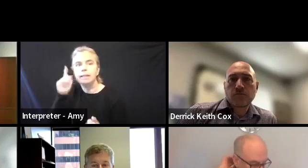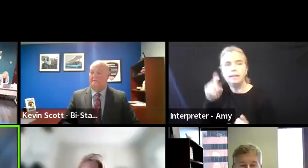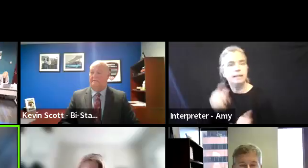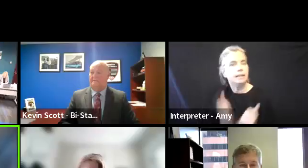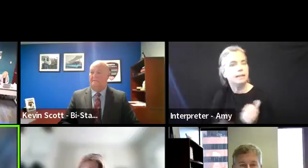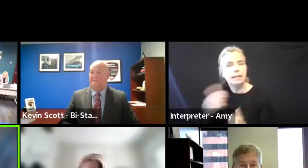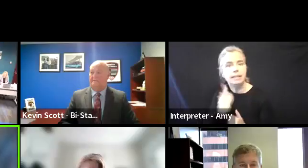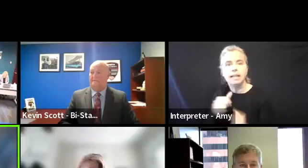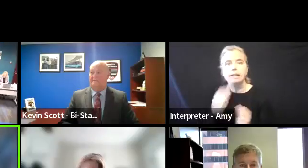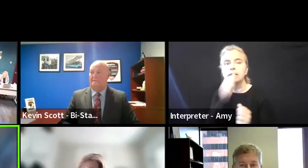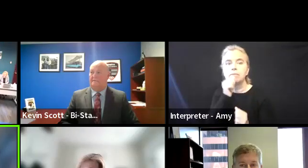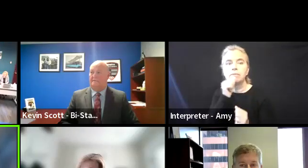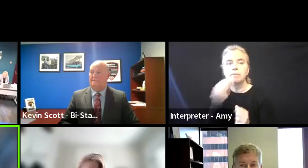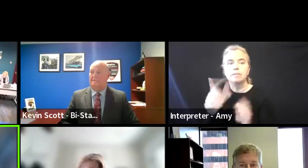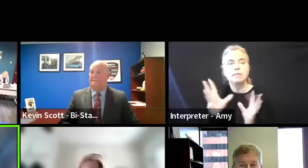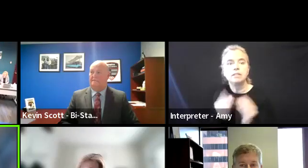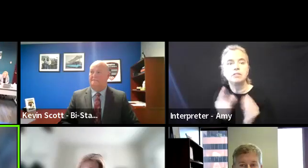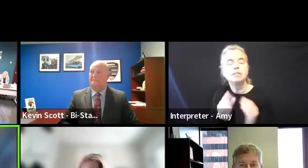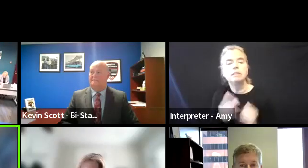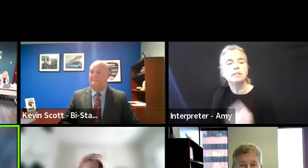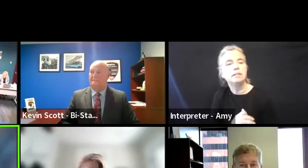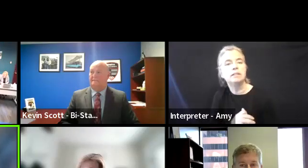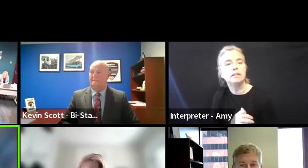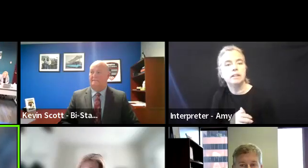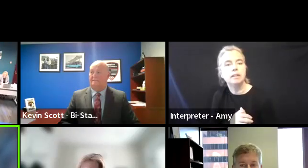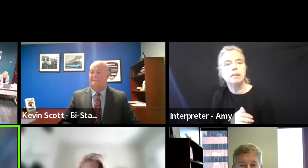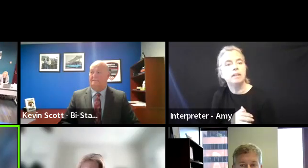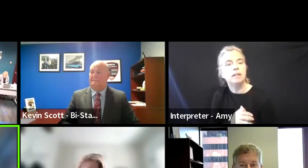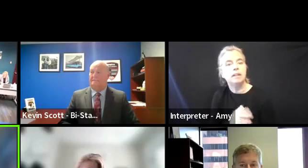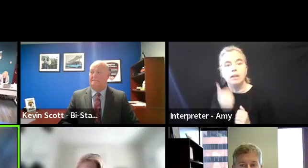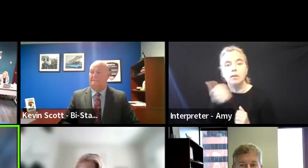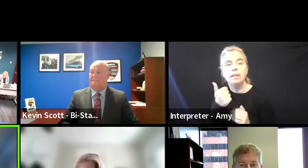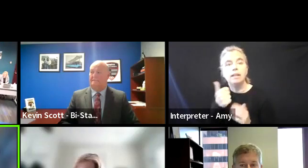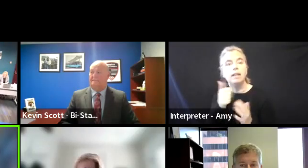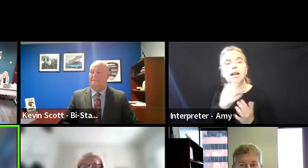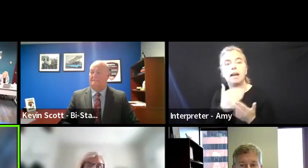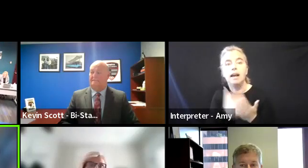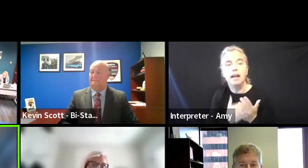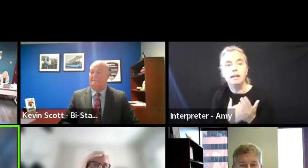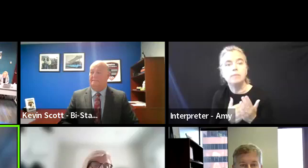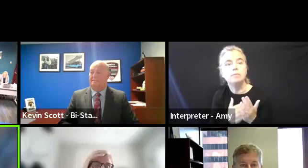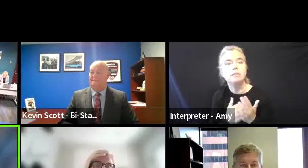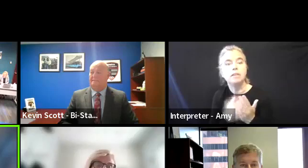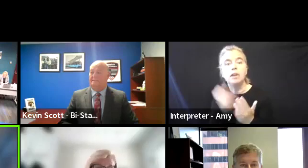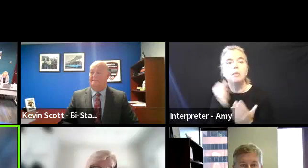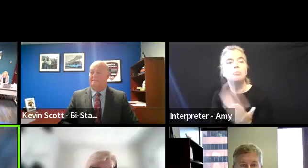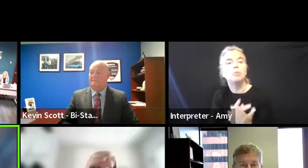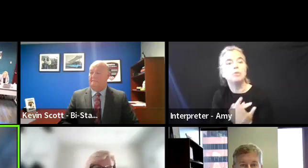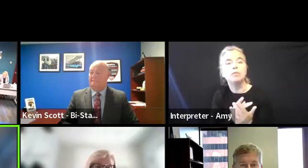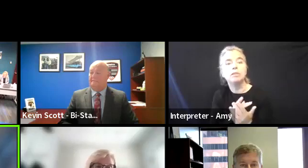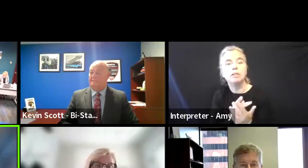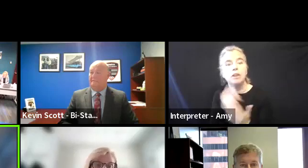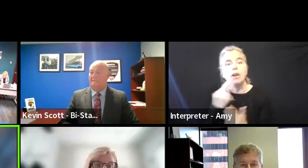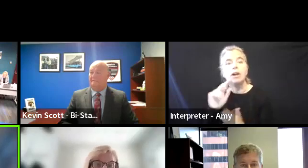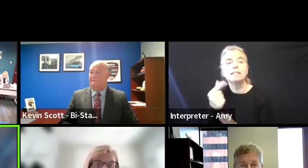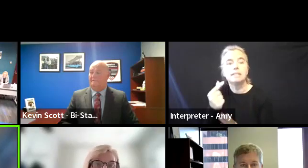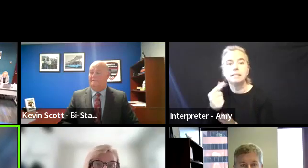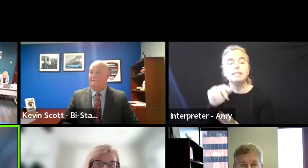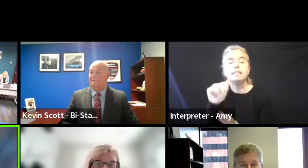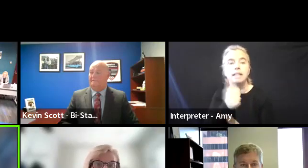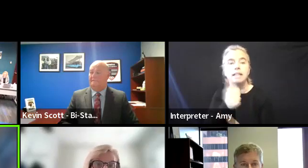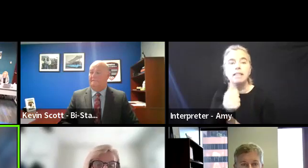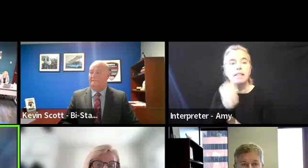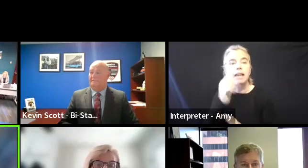The only items for consideration for the executive session agenda are the approval of the minutes of the August 10th, 2023 and April